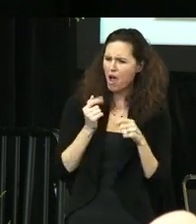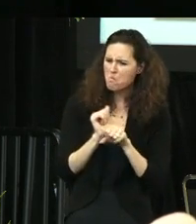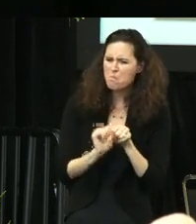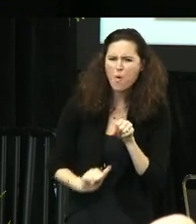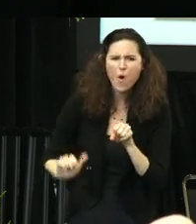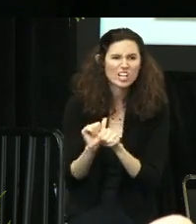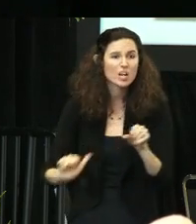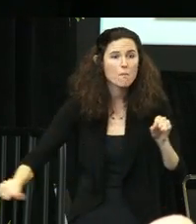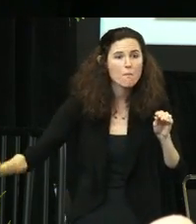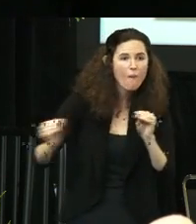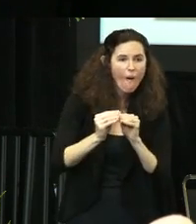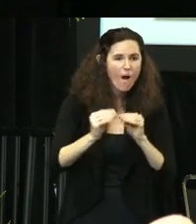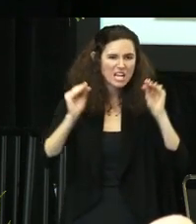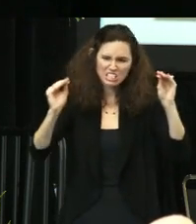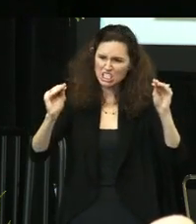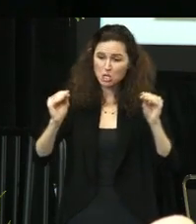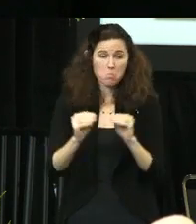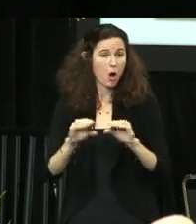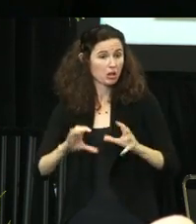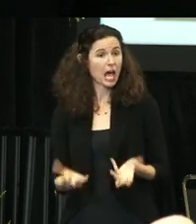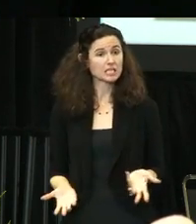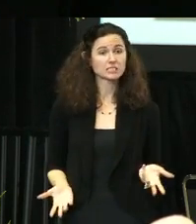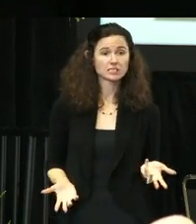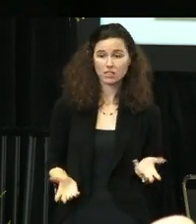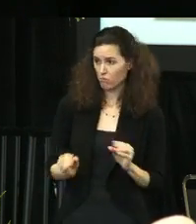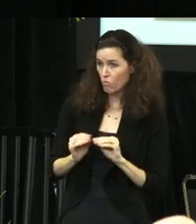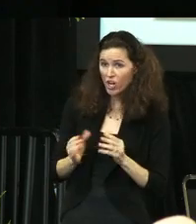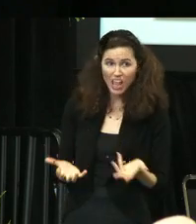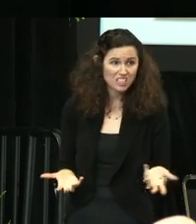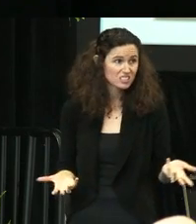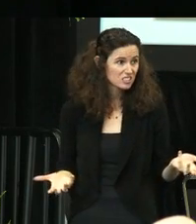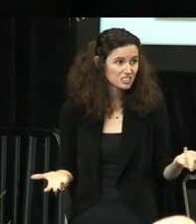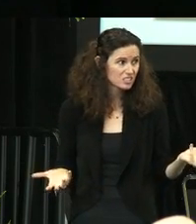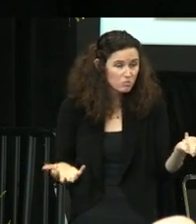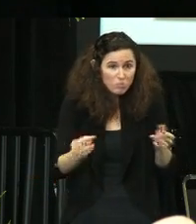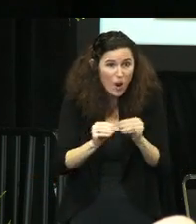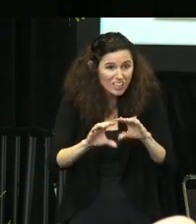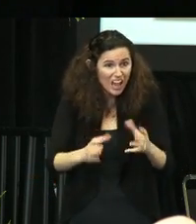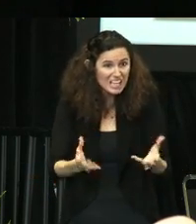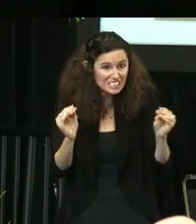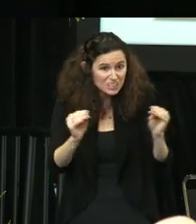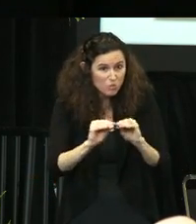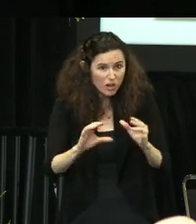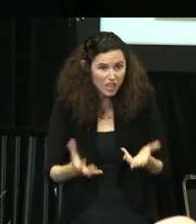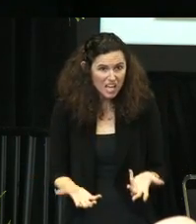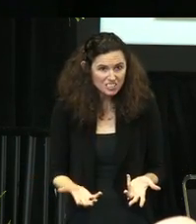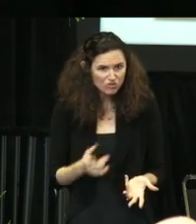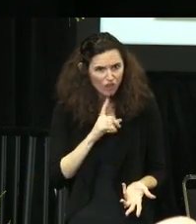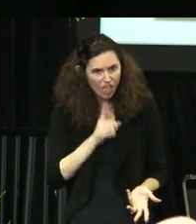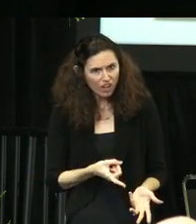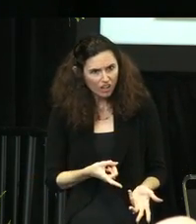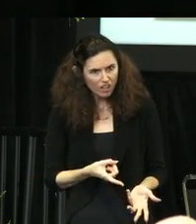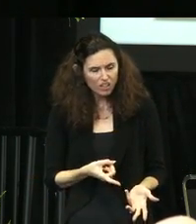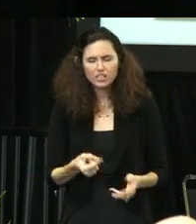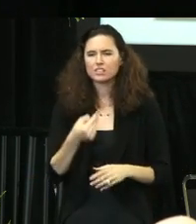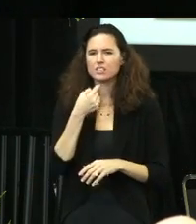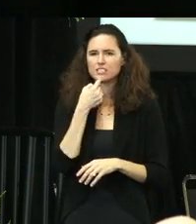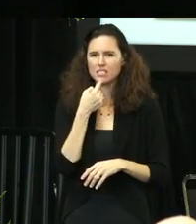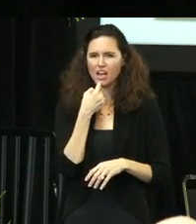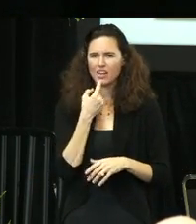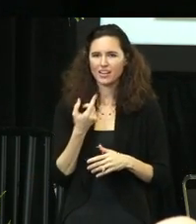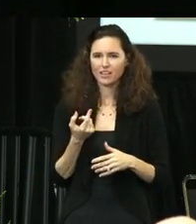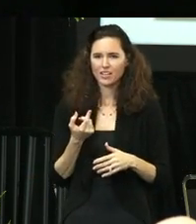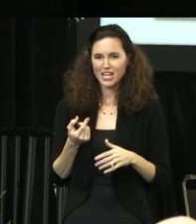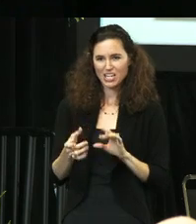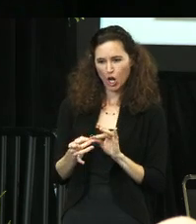harder and teaching more classes. More classes. And commented at that same outfit that he went